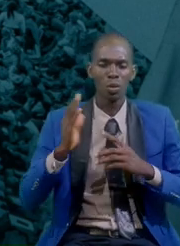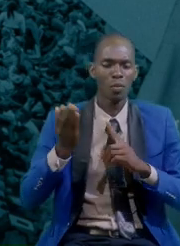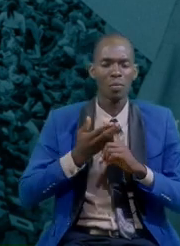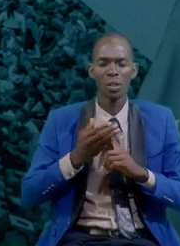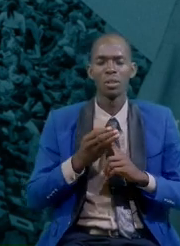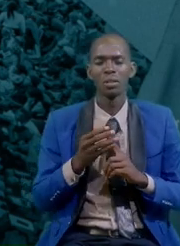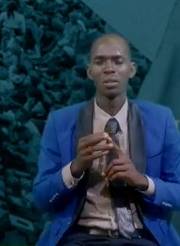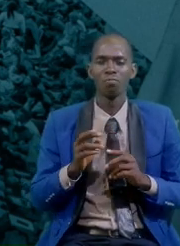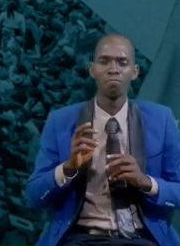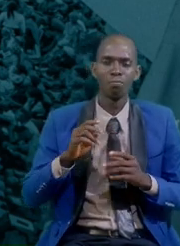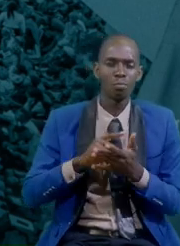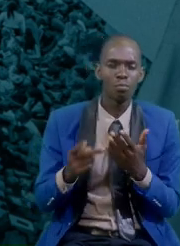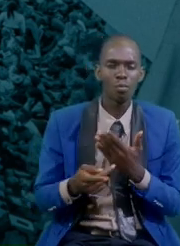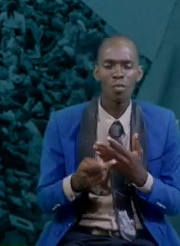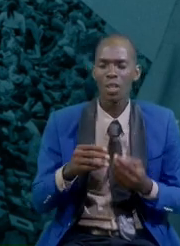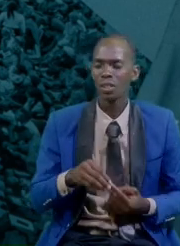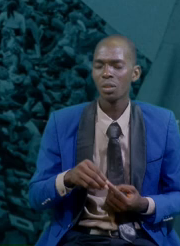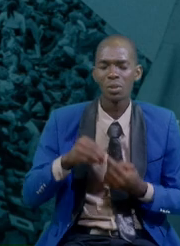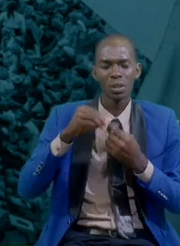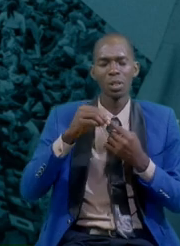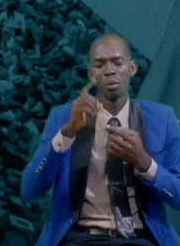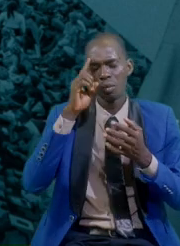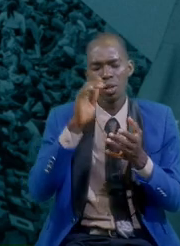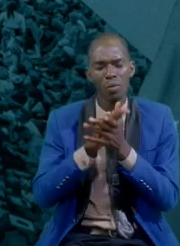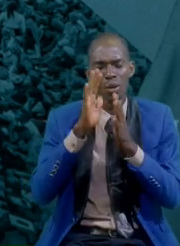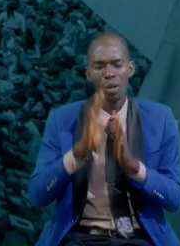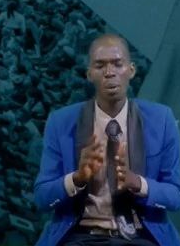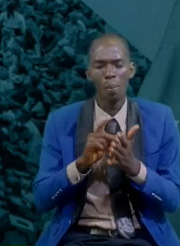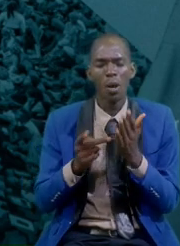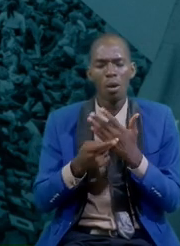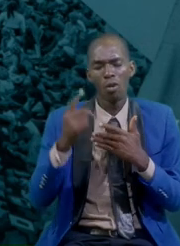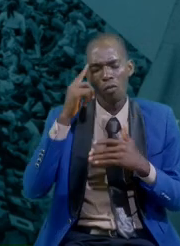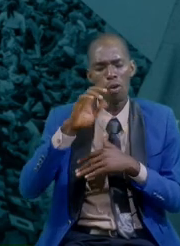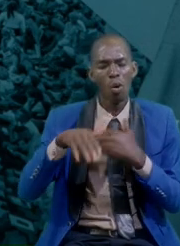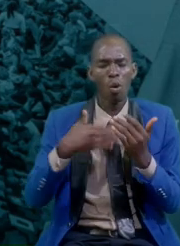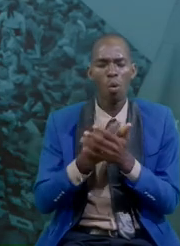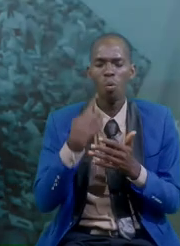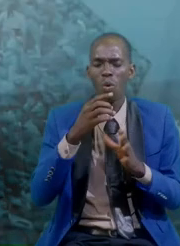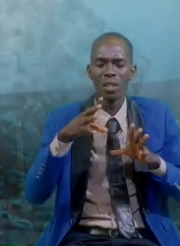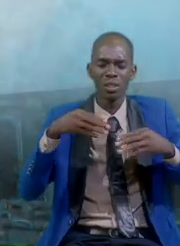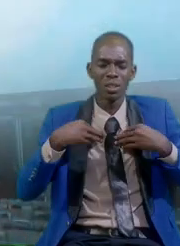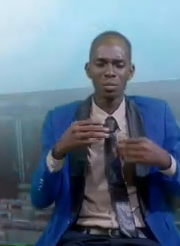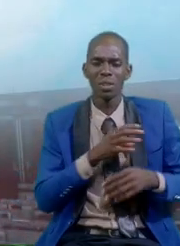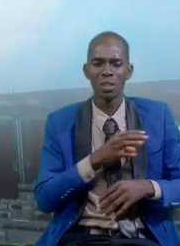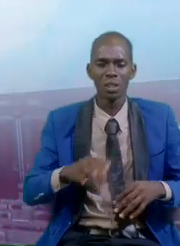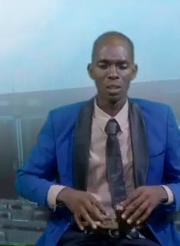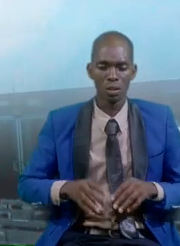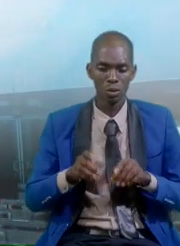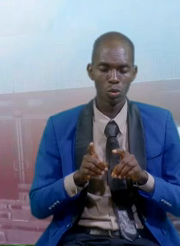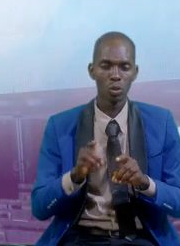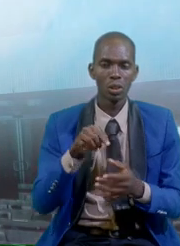special believers banquet for all those who gave their life to Christ during this crusade.